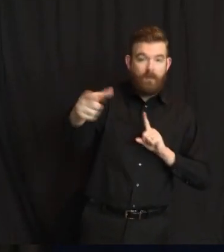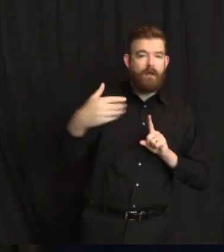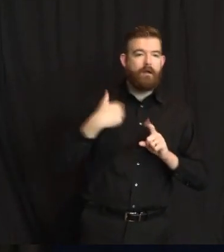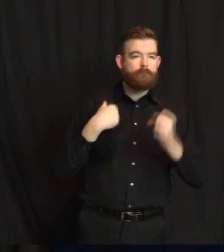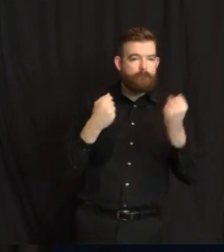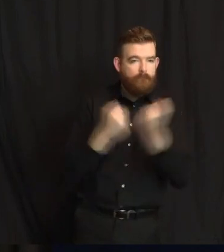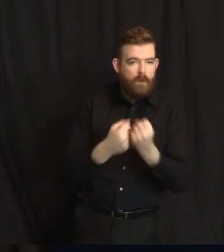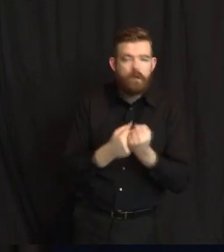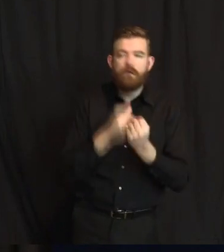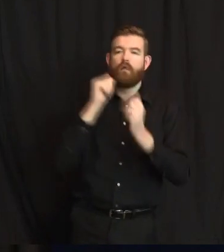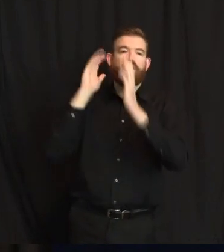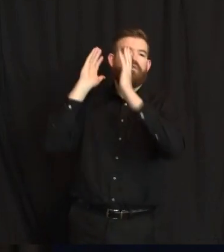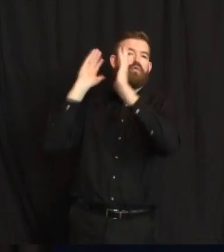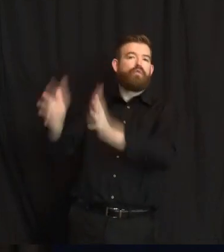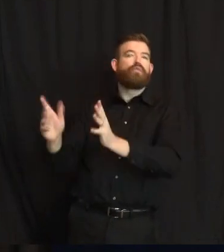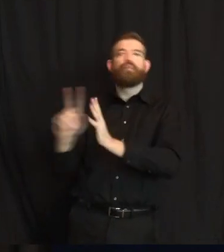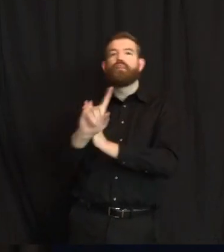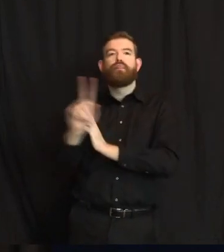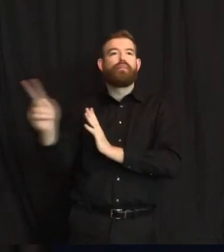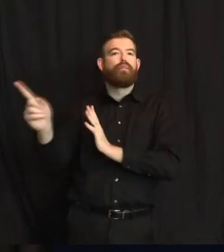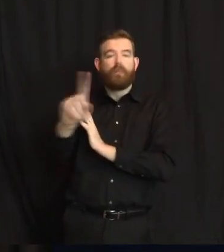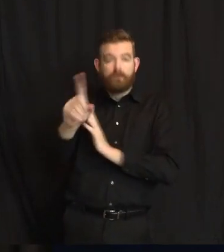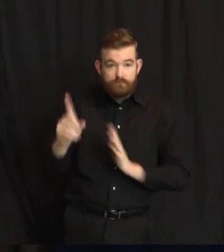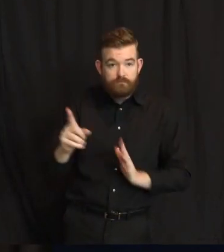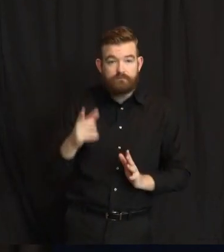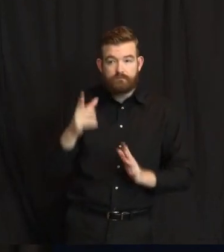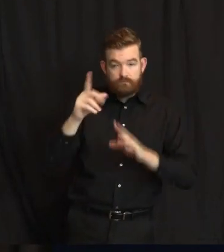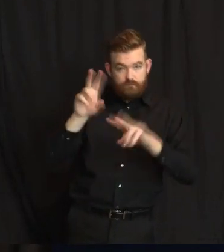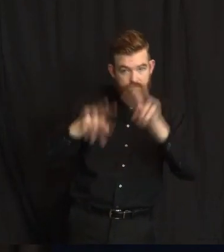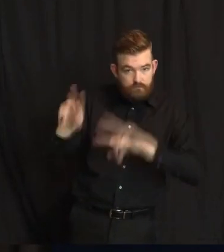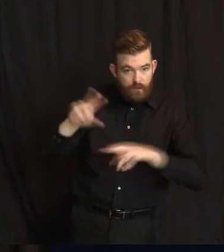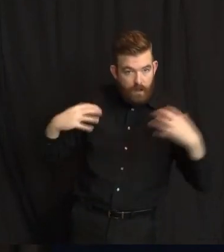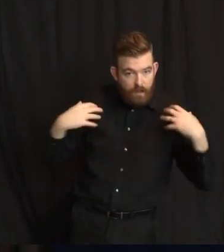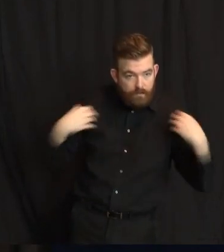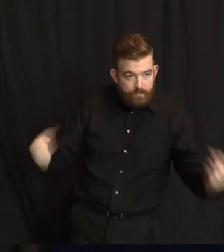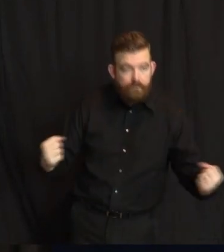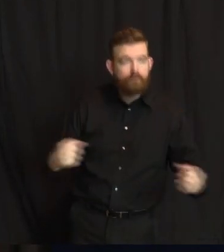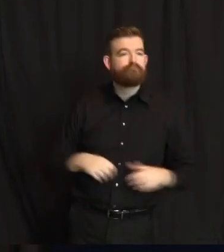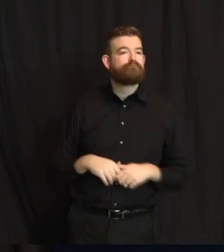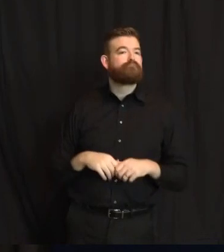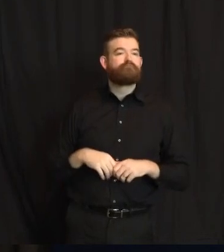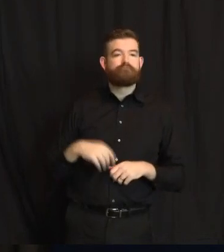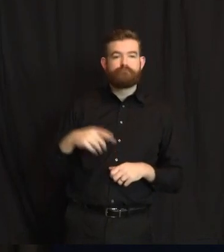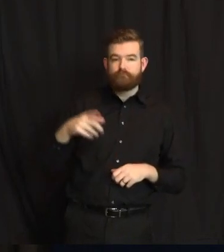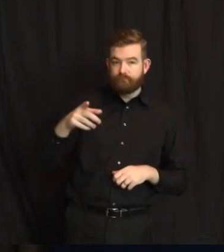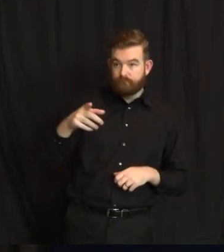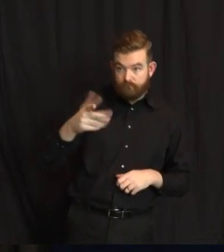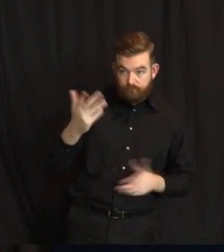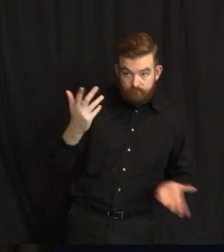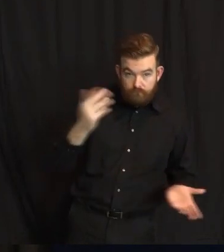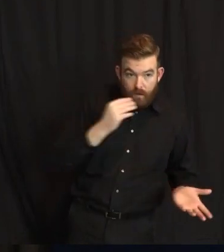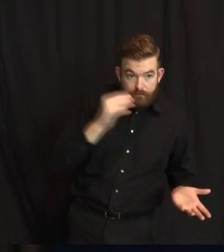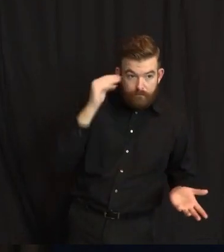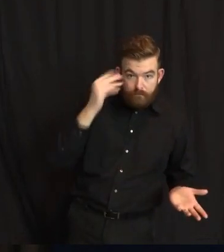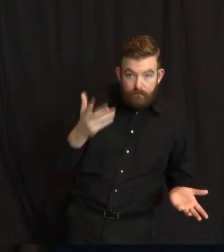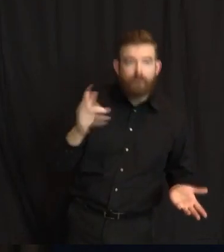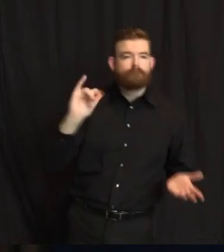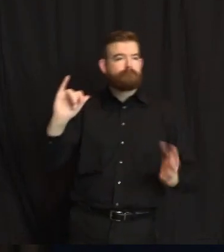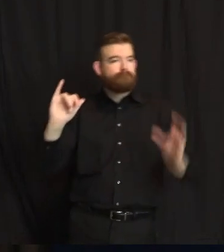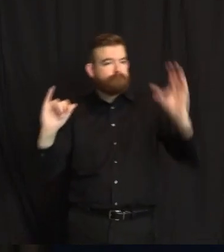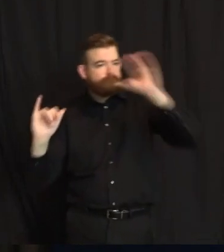health assessment. We're prioritizing the housing needs of homeless individuals, including working with them to